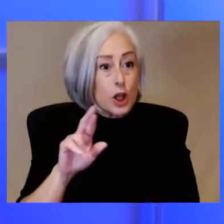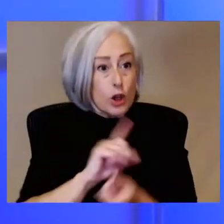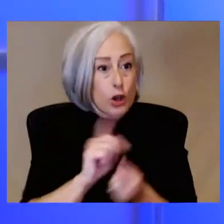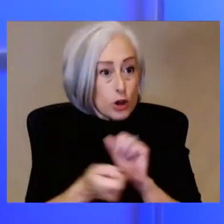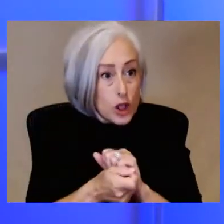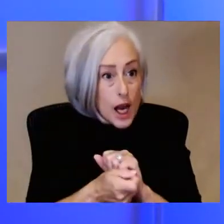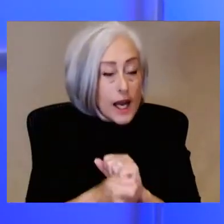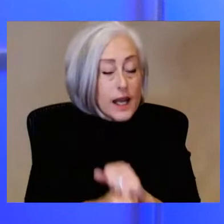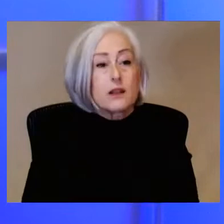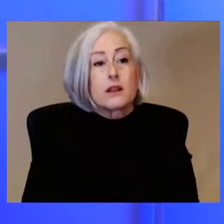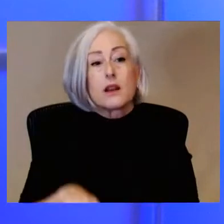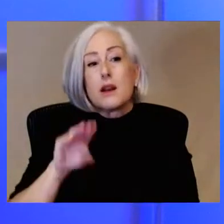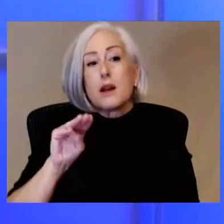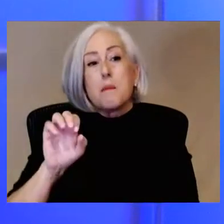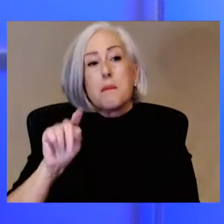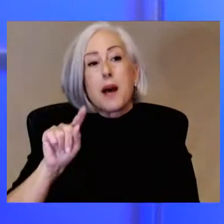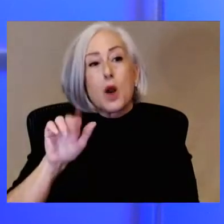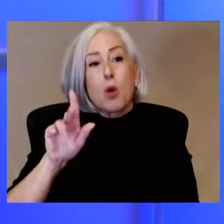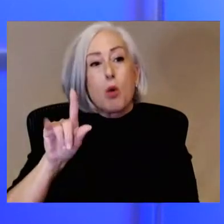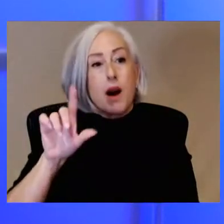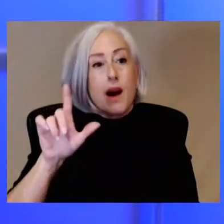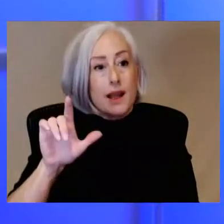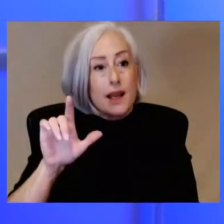brain in Alzheimer's disease, and we think that's a big